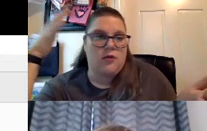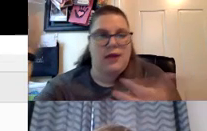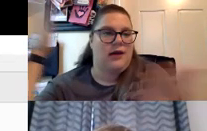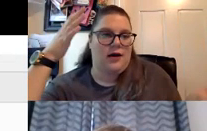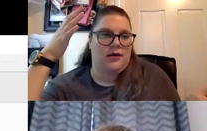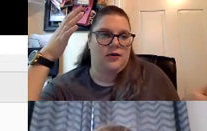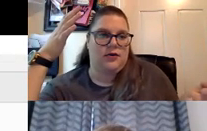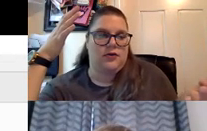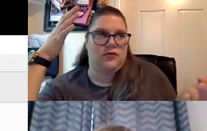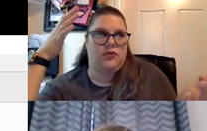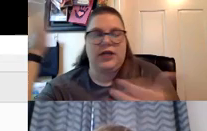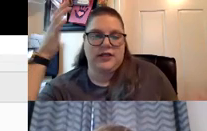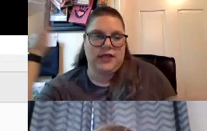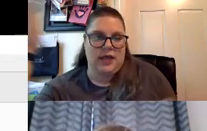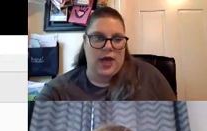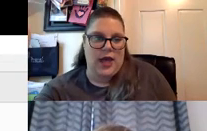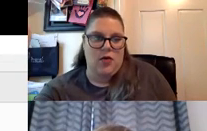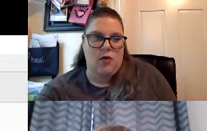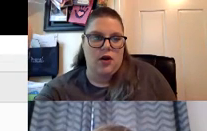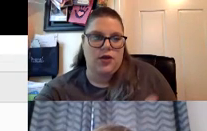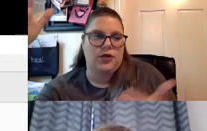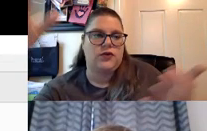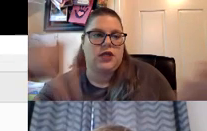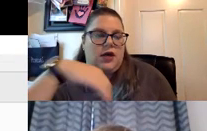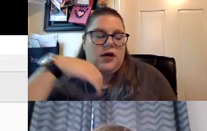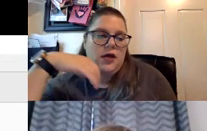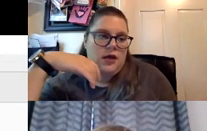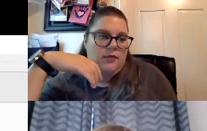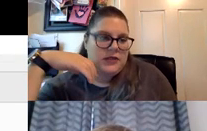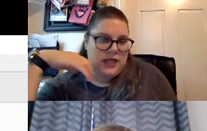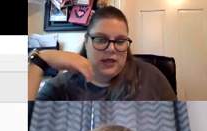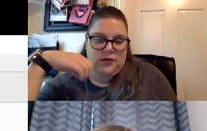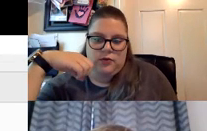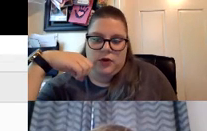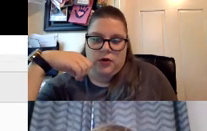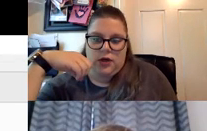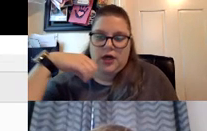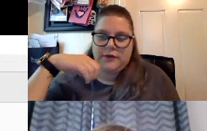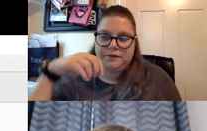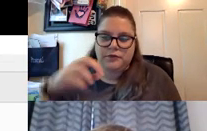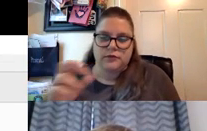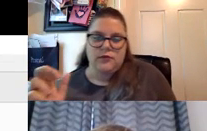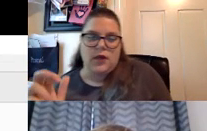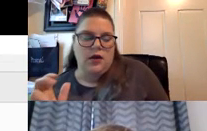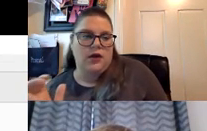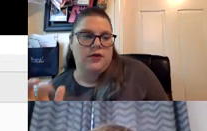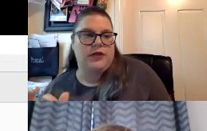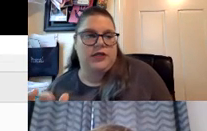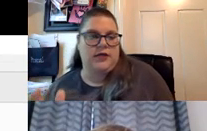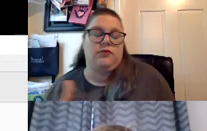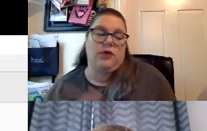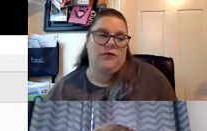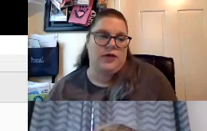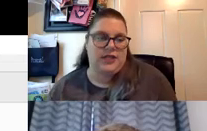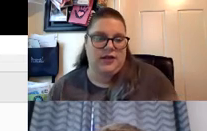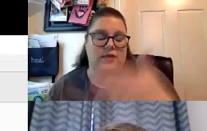may or may not read it the same way. Or you're using the built-in recorder, the